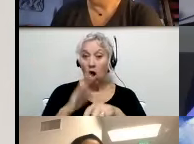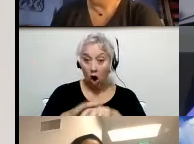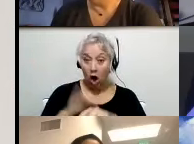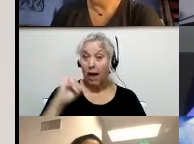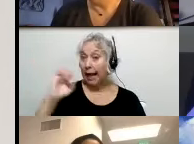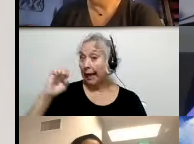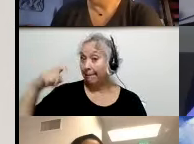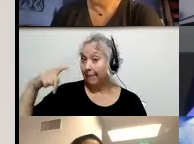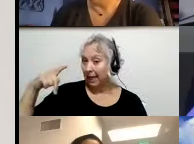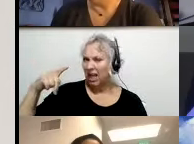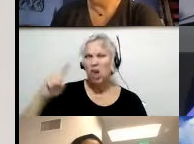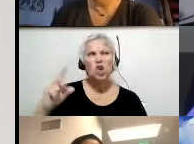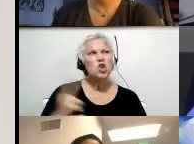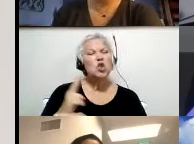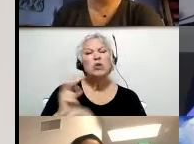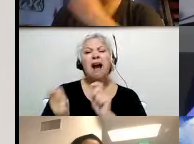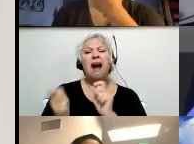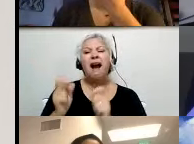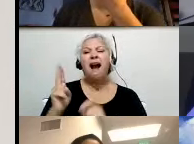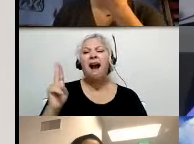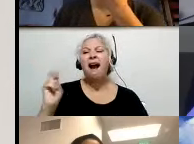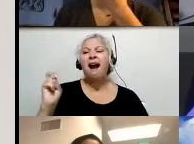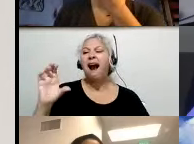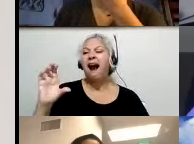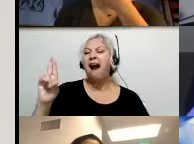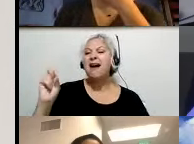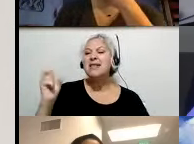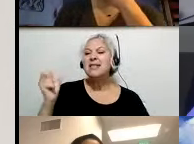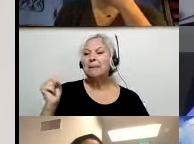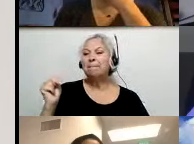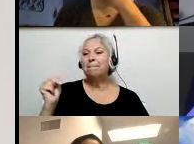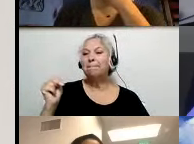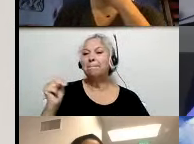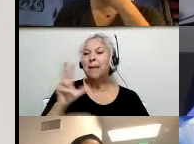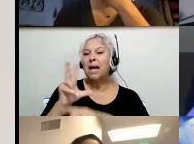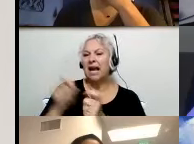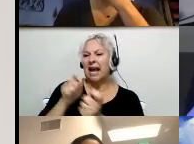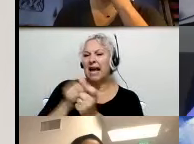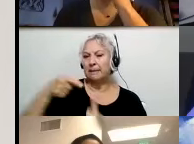and you can use the custom accommodations and ed plan to document those.